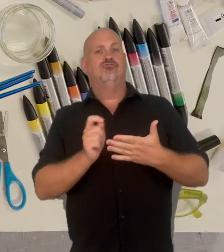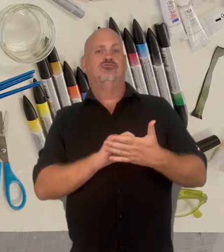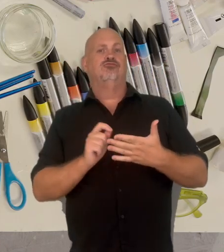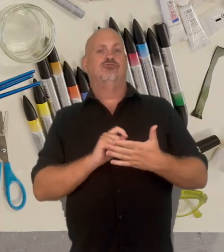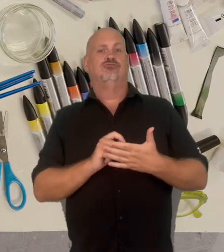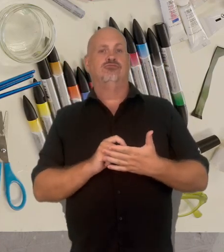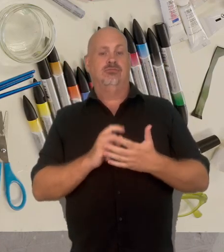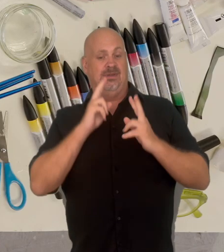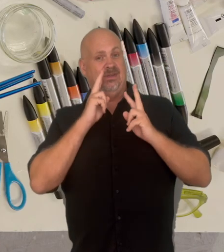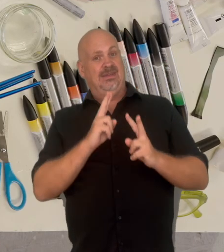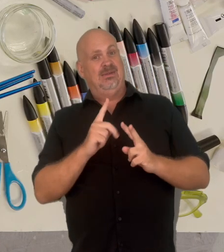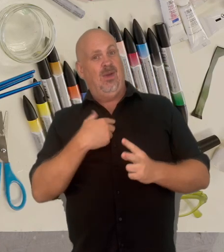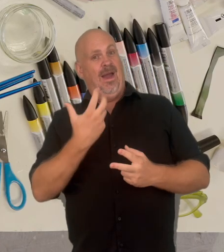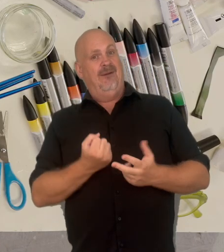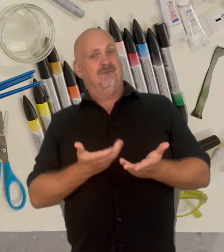got.